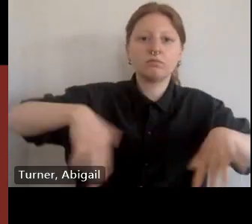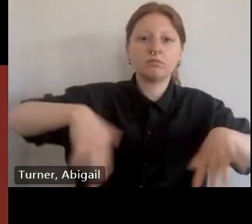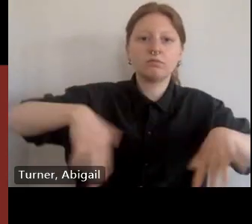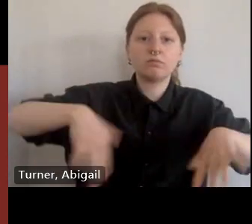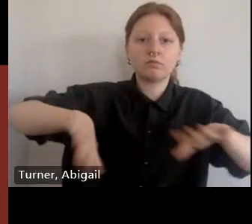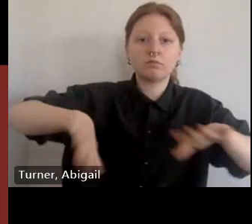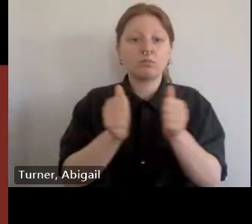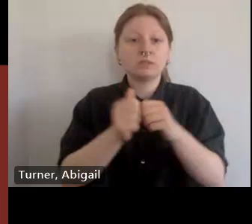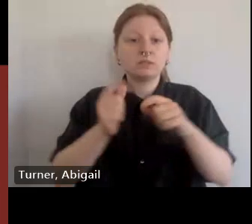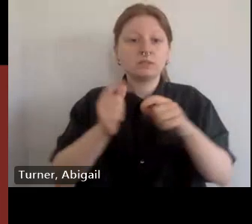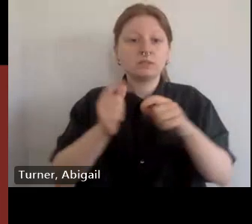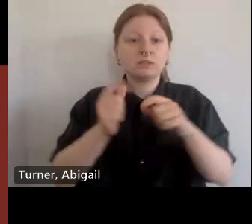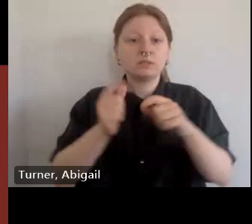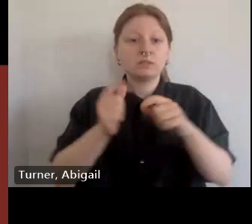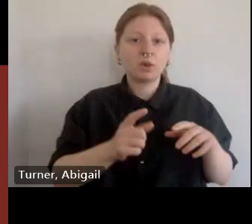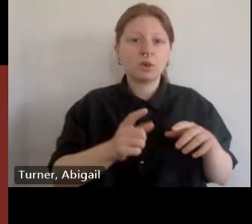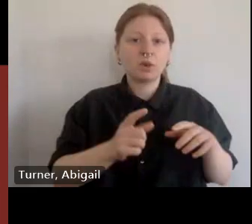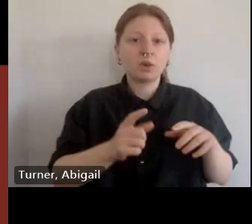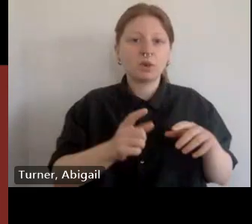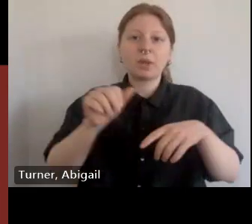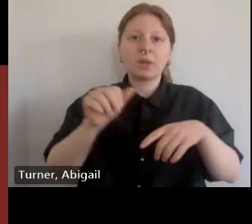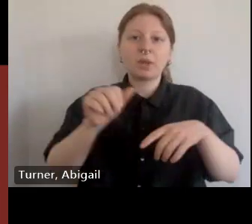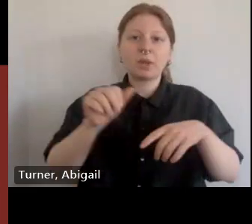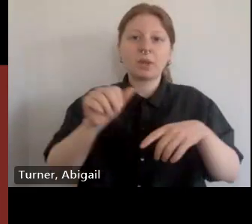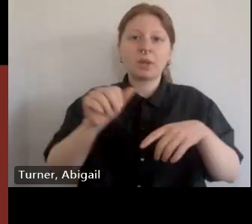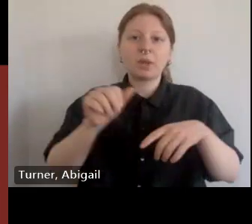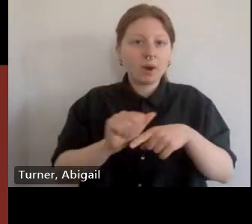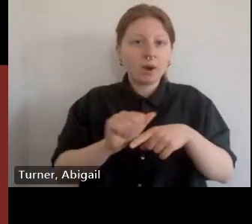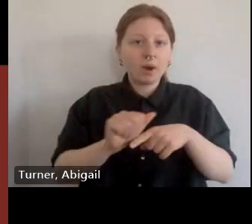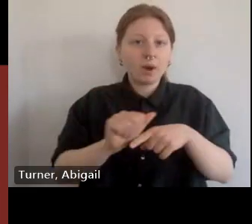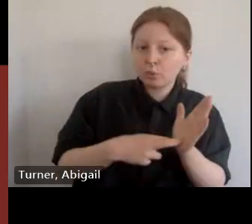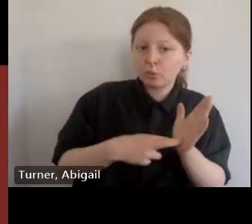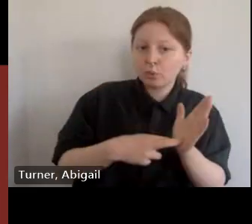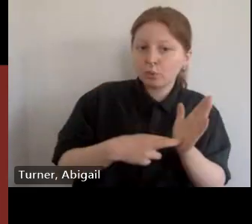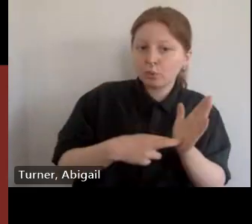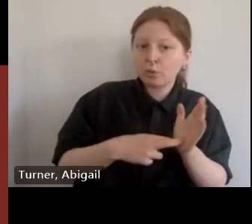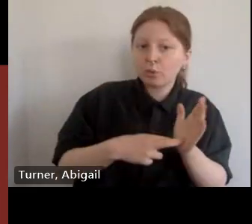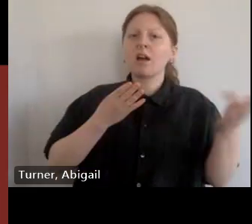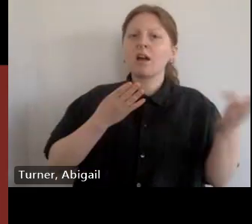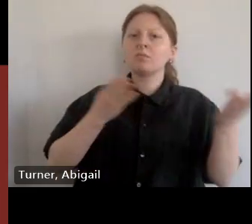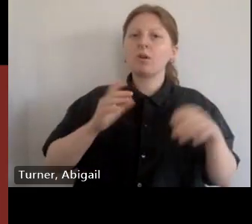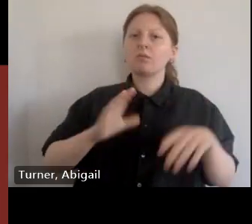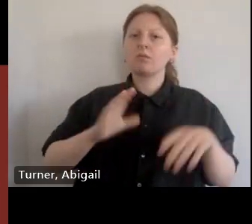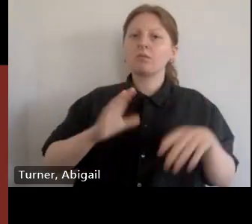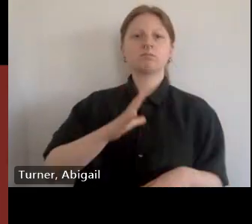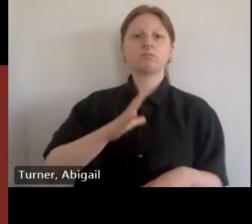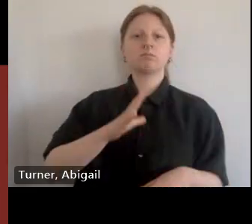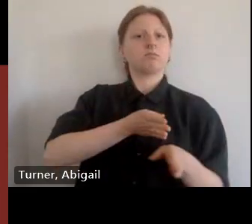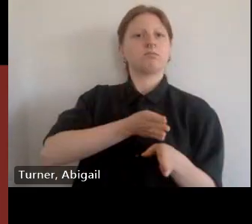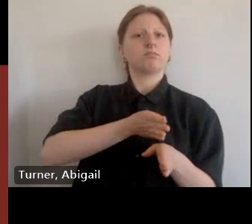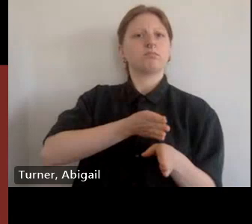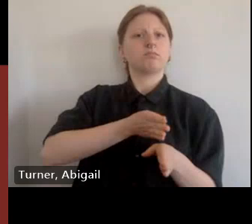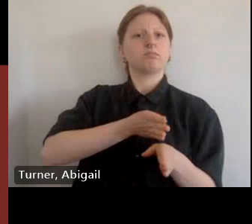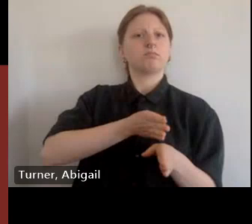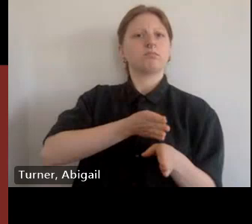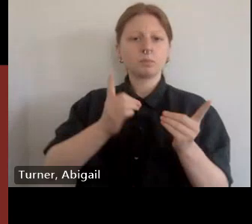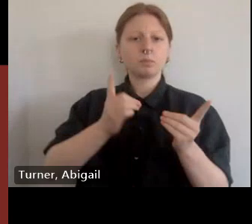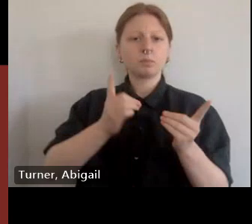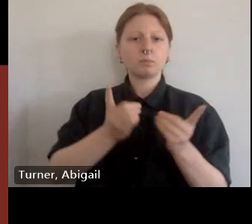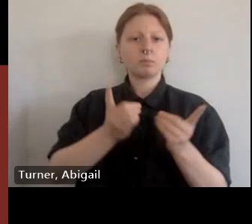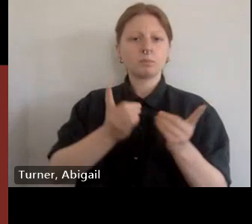well as serve as official departments within the Chesapeake Bay Foundation. However, we defer in how we achieve